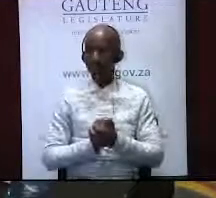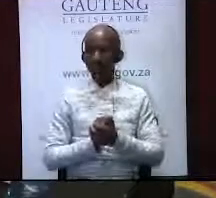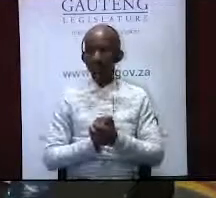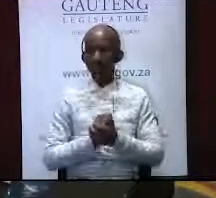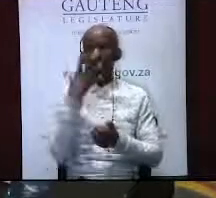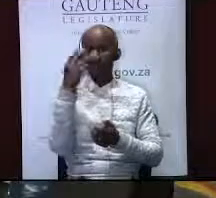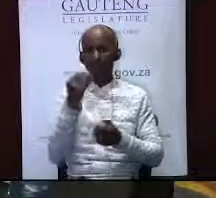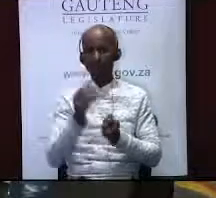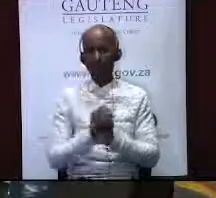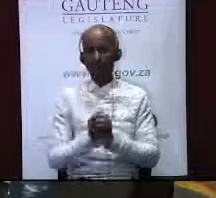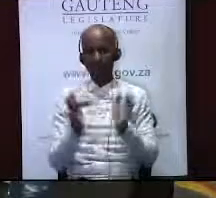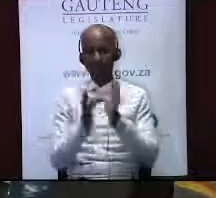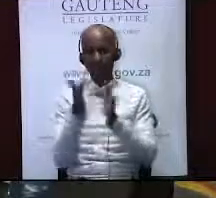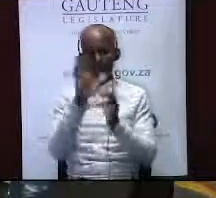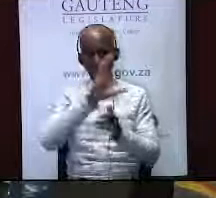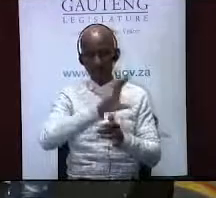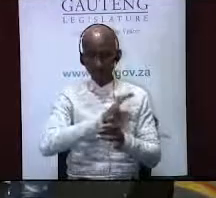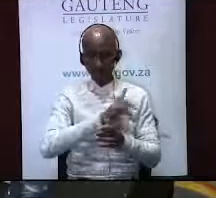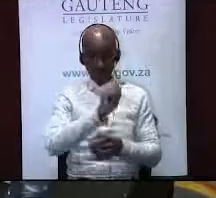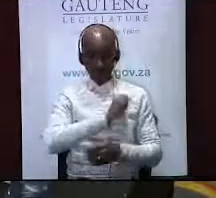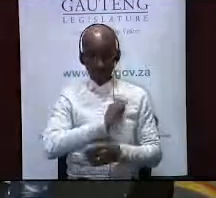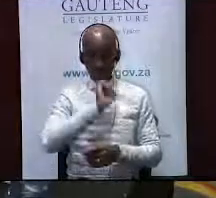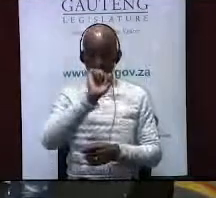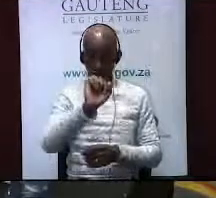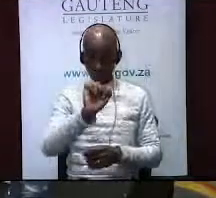Have the gospel of truth upon you.